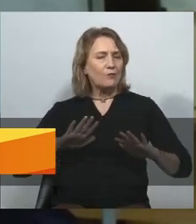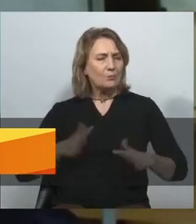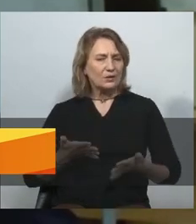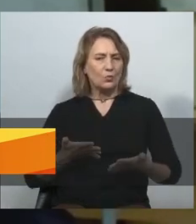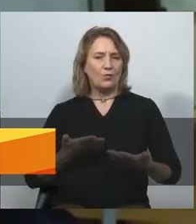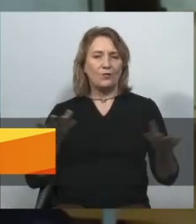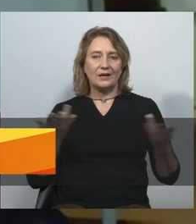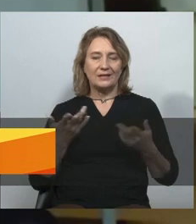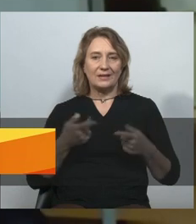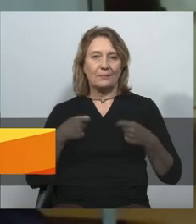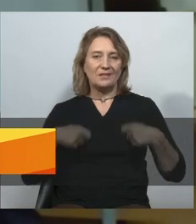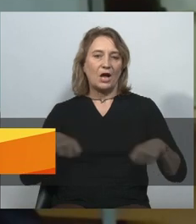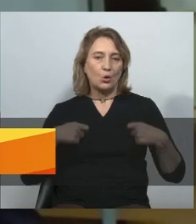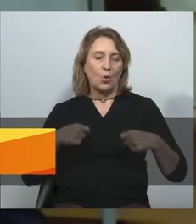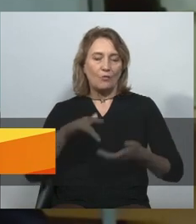when we